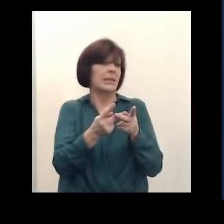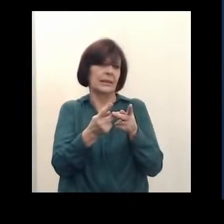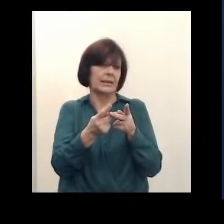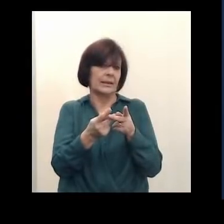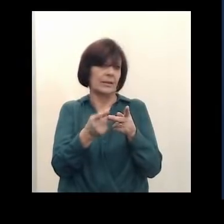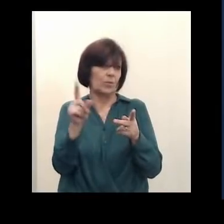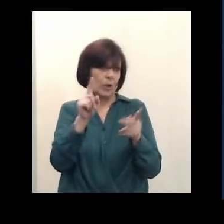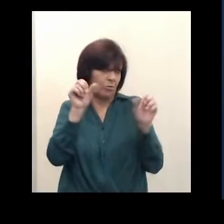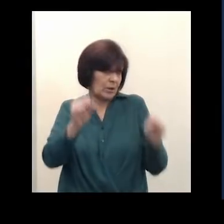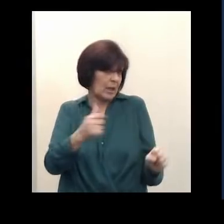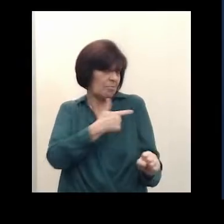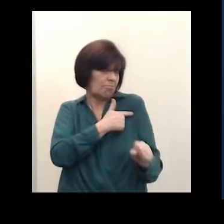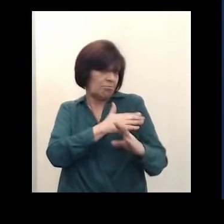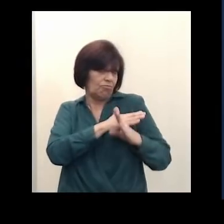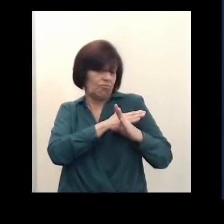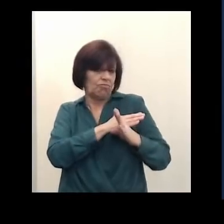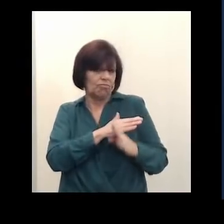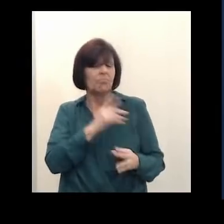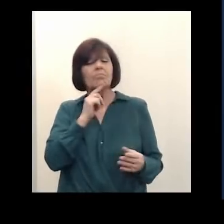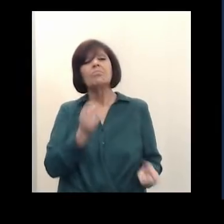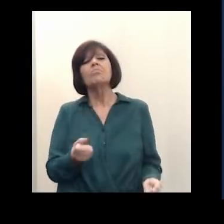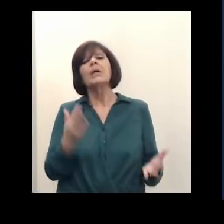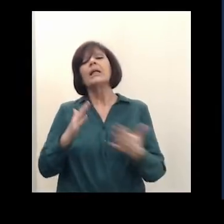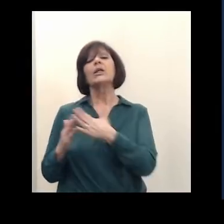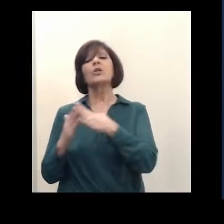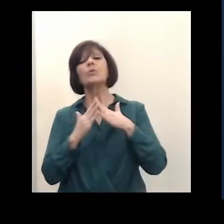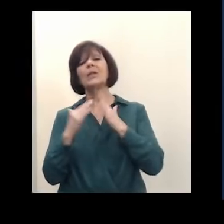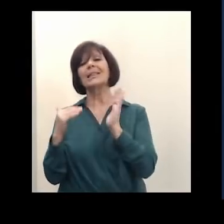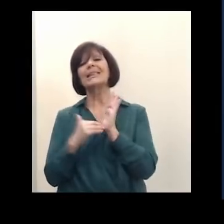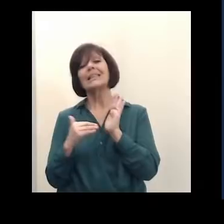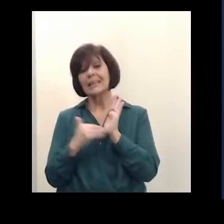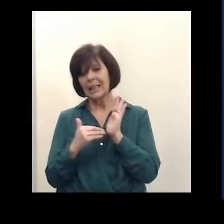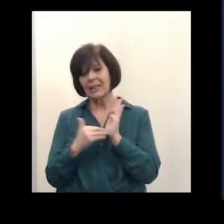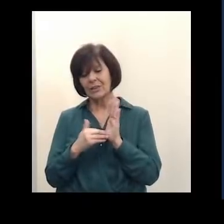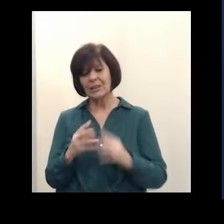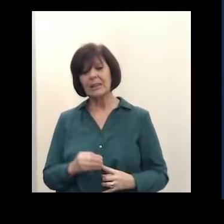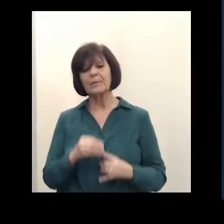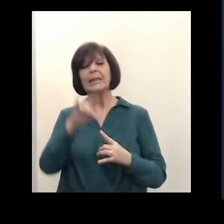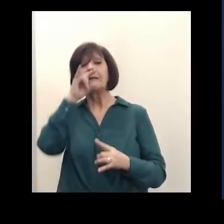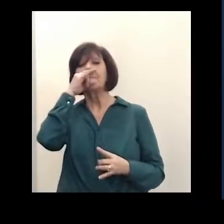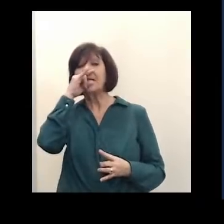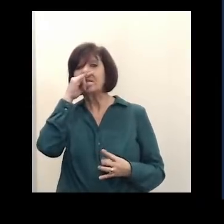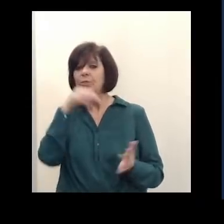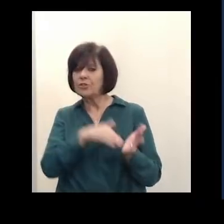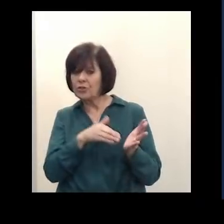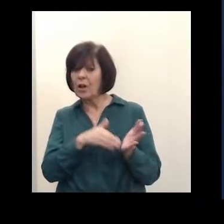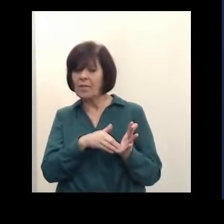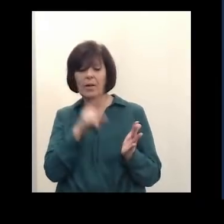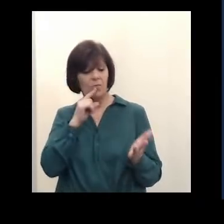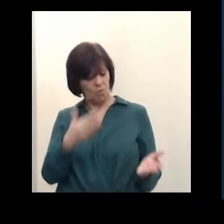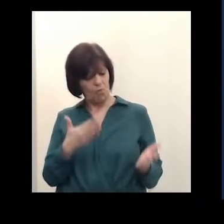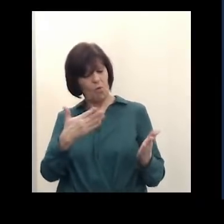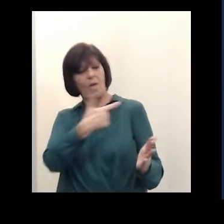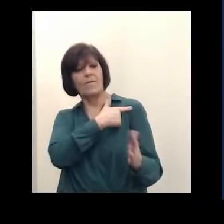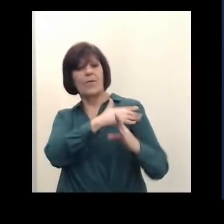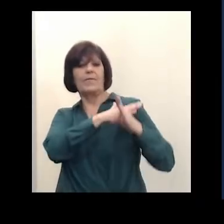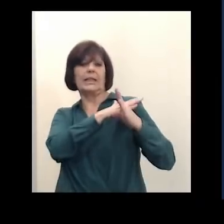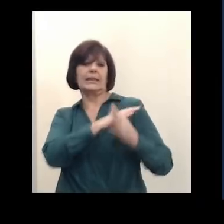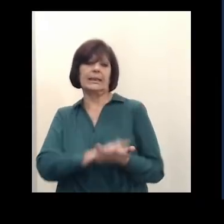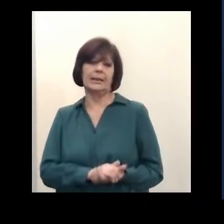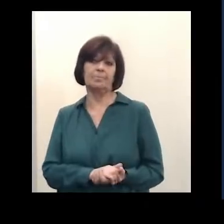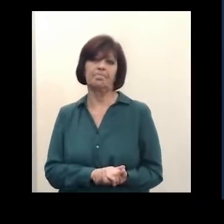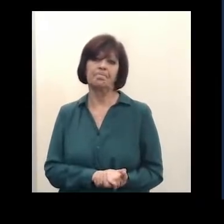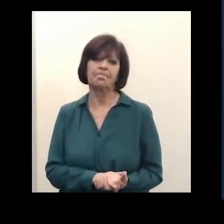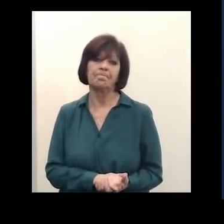vaccine. Also, many of our community physicians, especially our pediatrician's office, are offering COVID-19 vaccines to their patients.